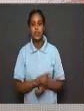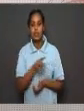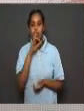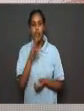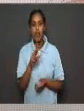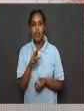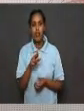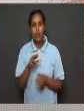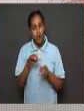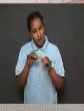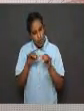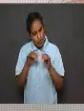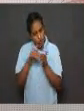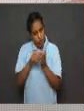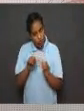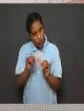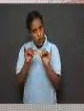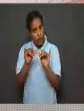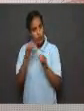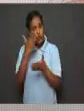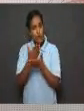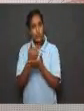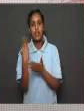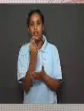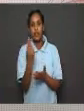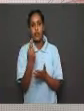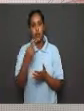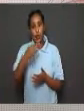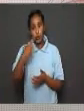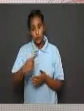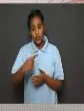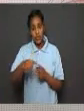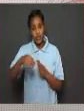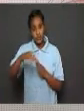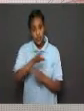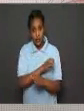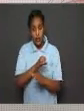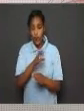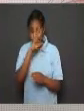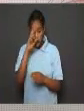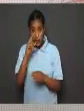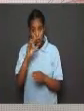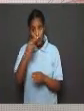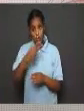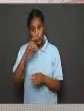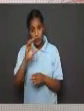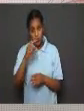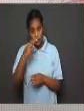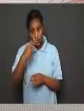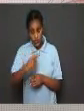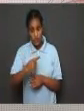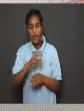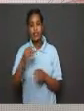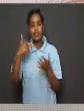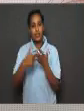are ongoing efforts to stop the use of mercury cells because mercury and its